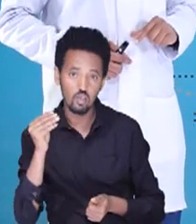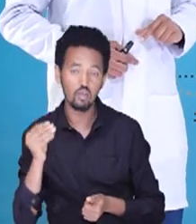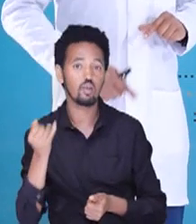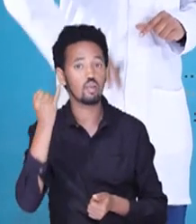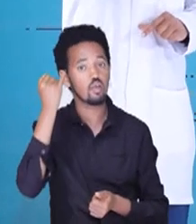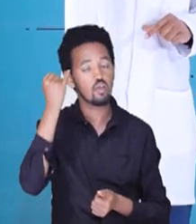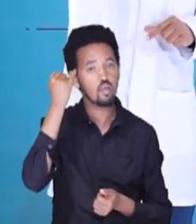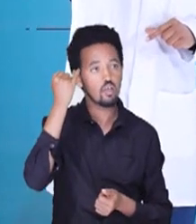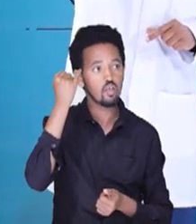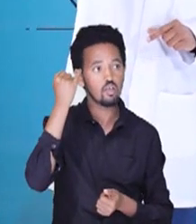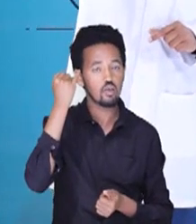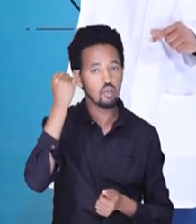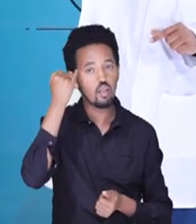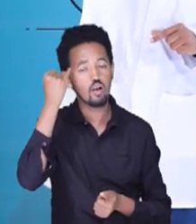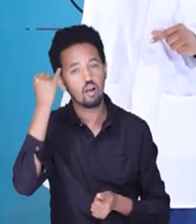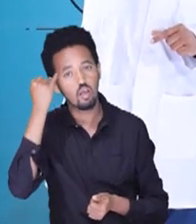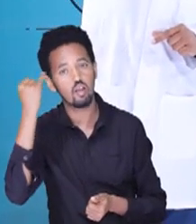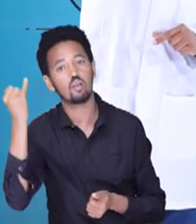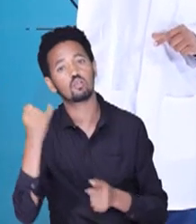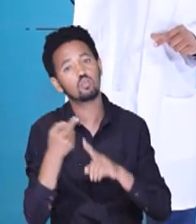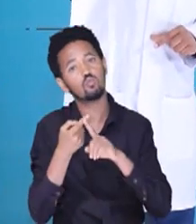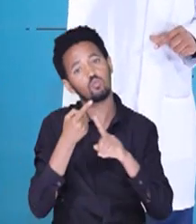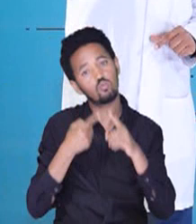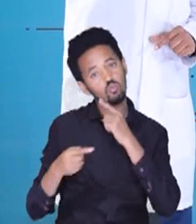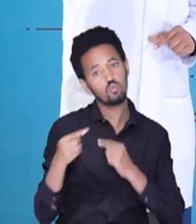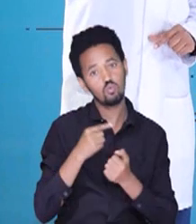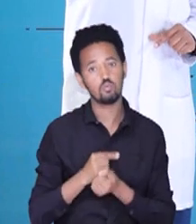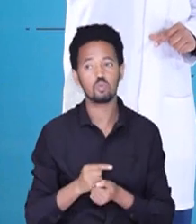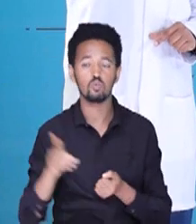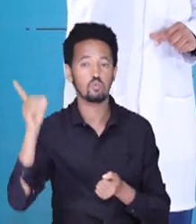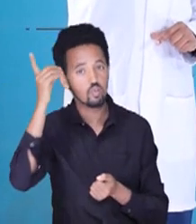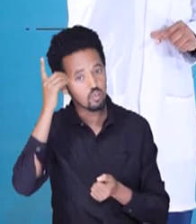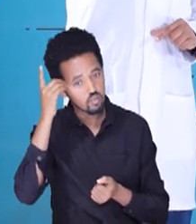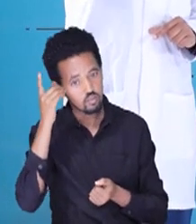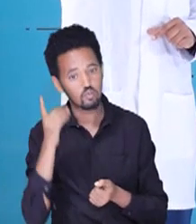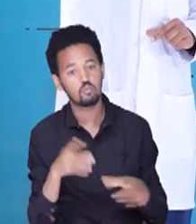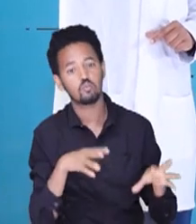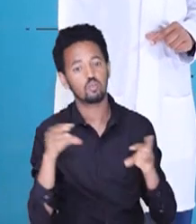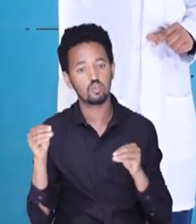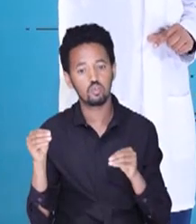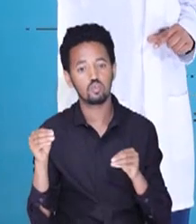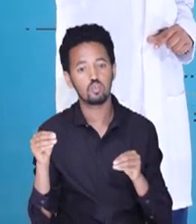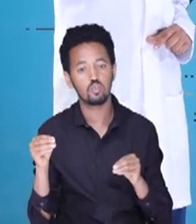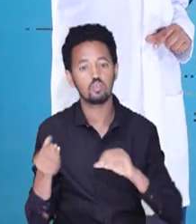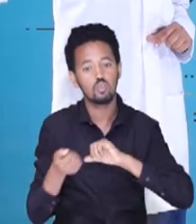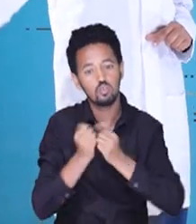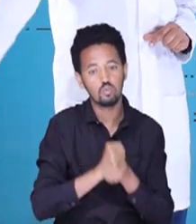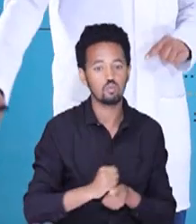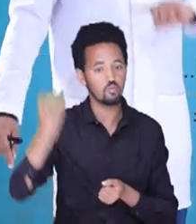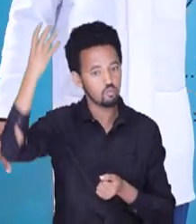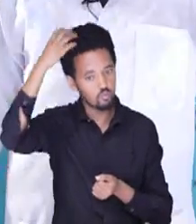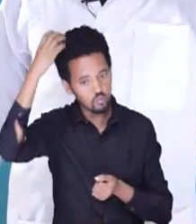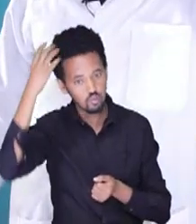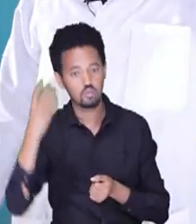Ireland. He was from Stuart dynasty. Mind you, student, he were from Stuart